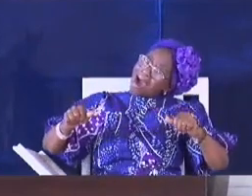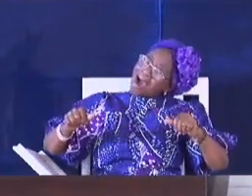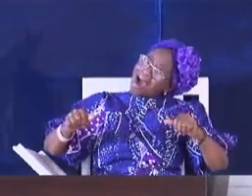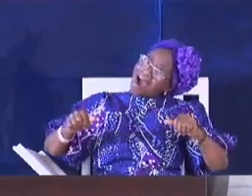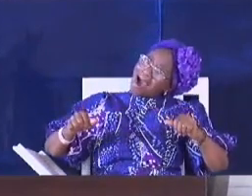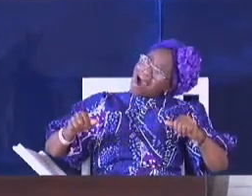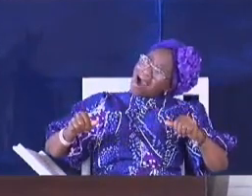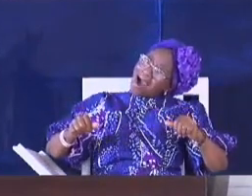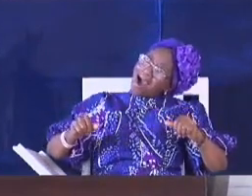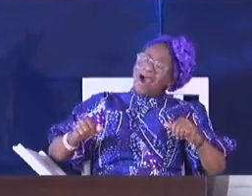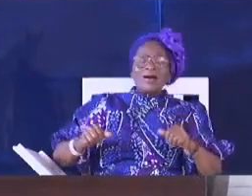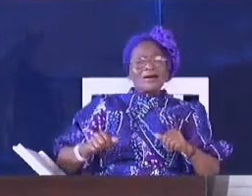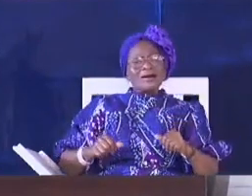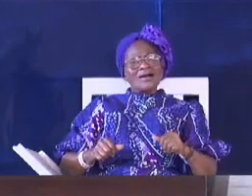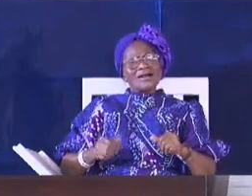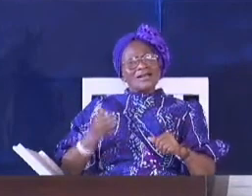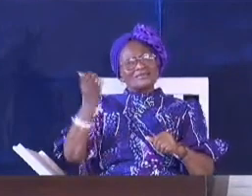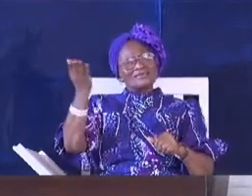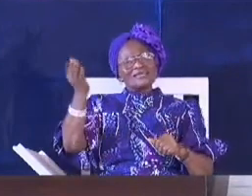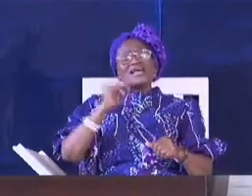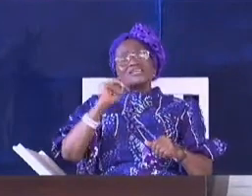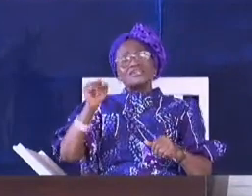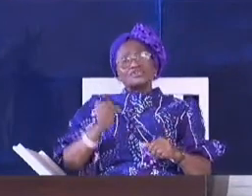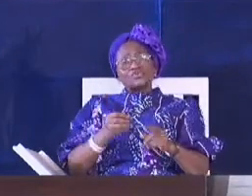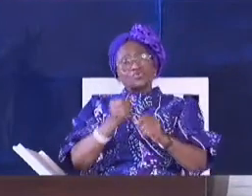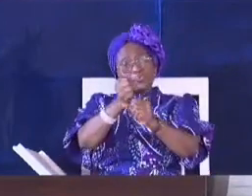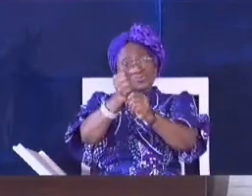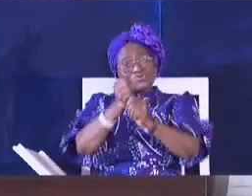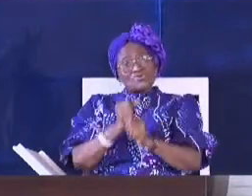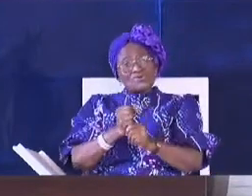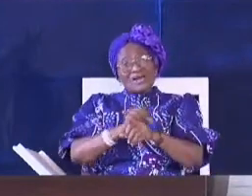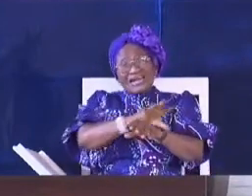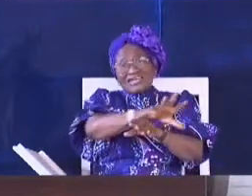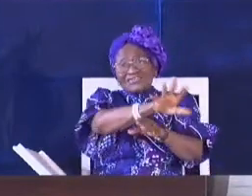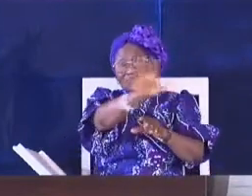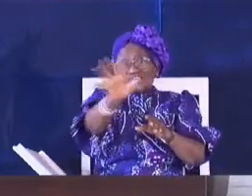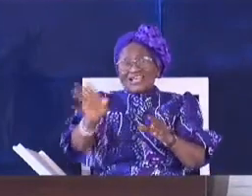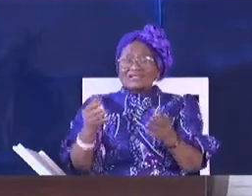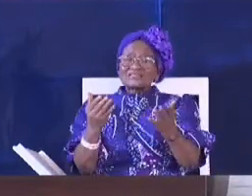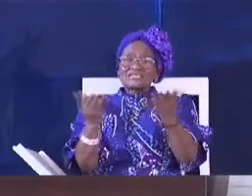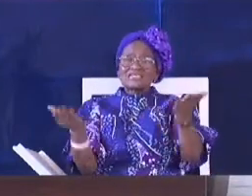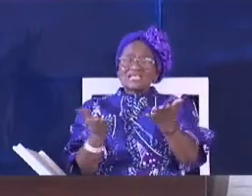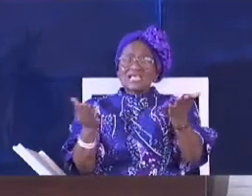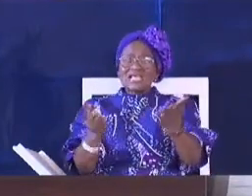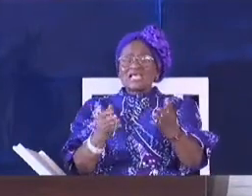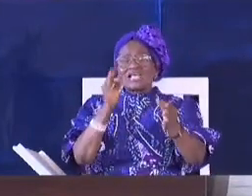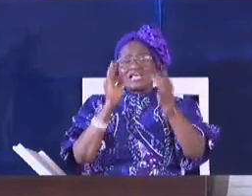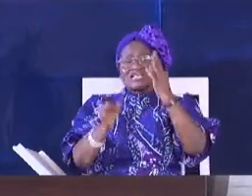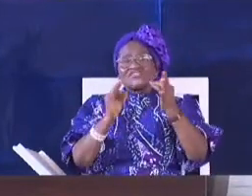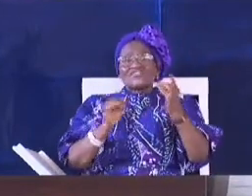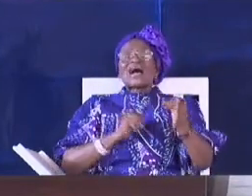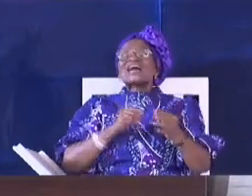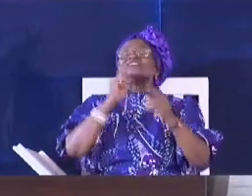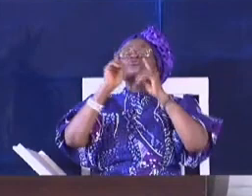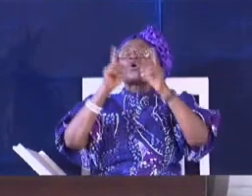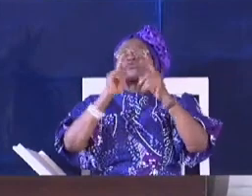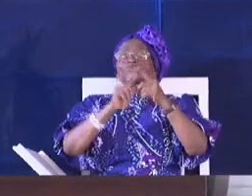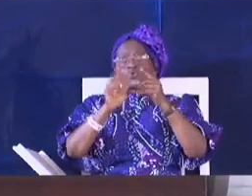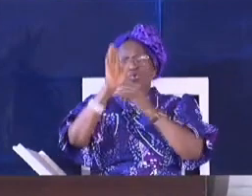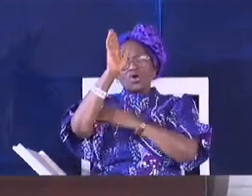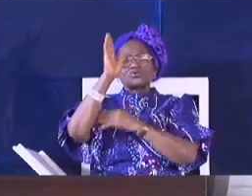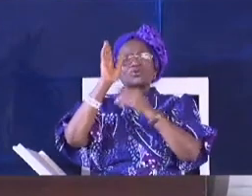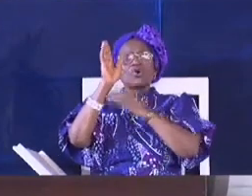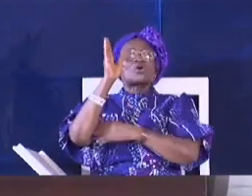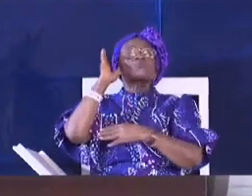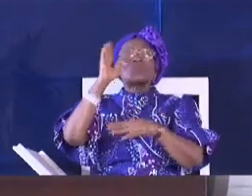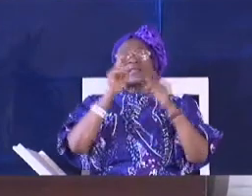now there is a superior influence here. If I talk to God, God will answer. And